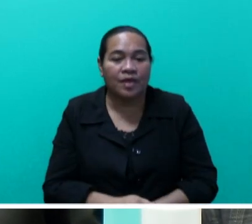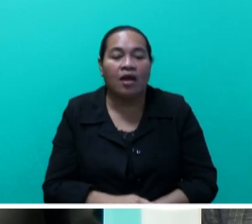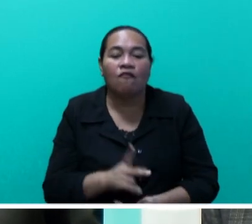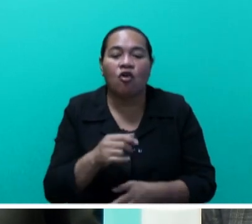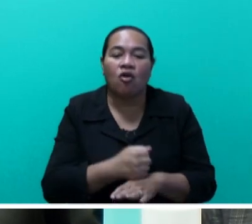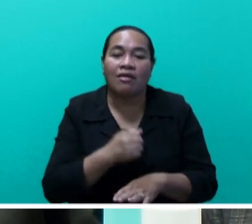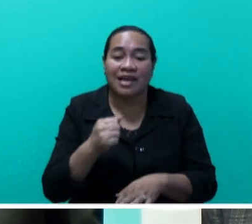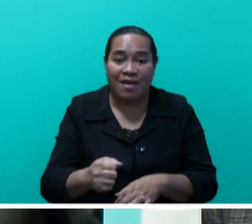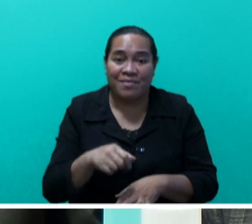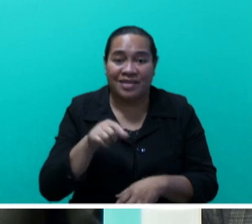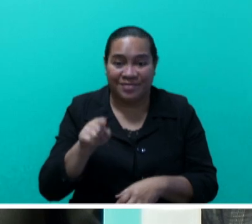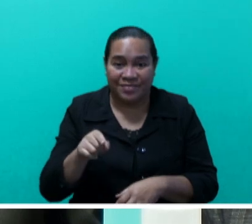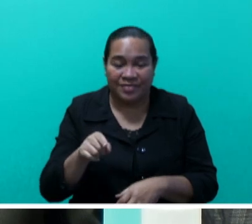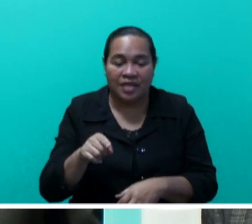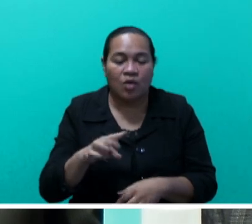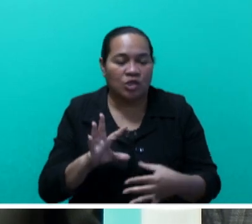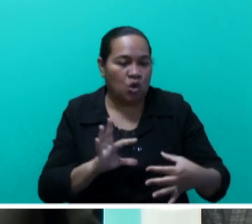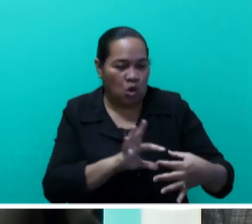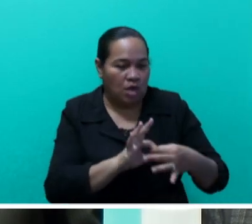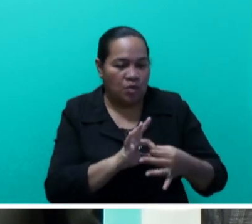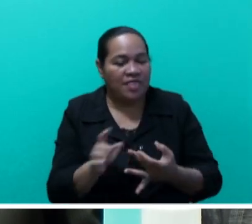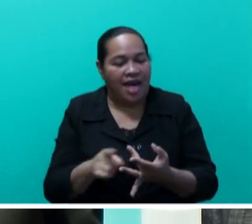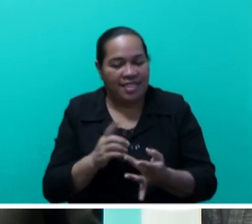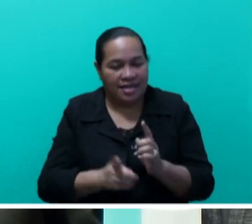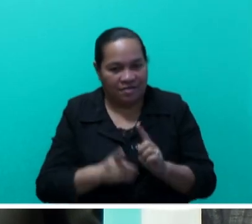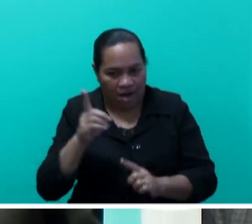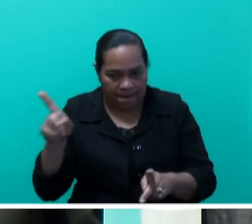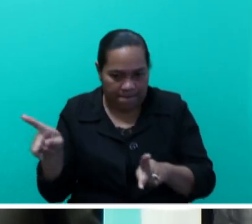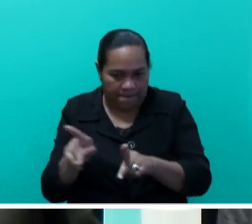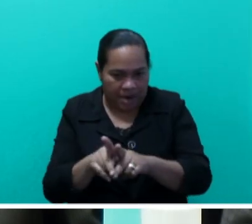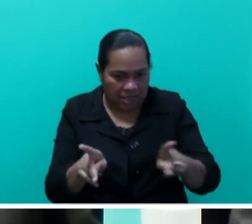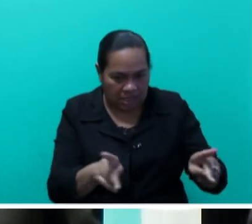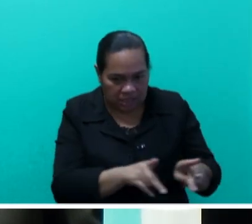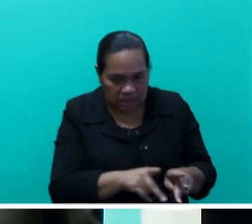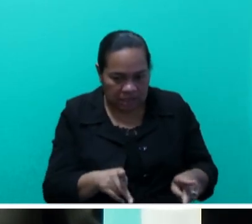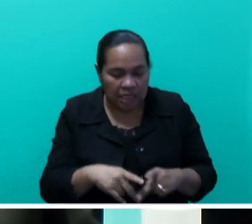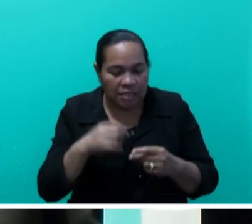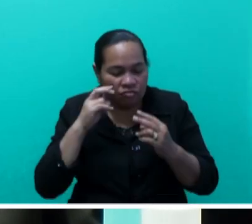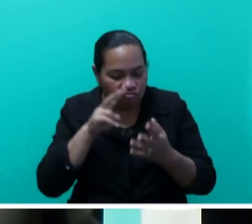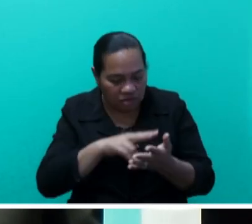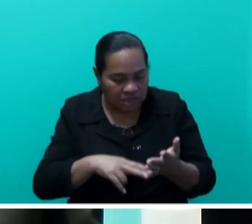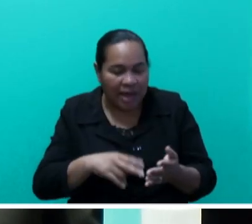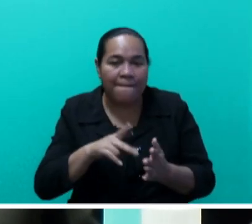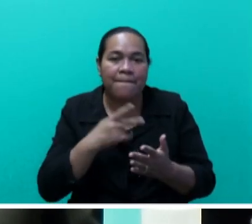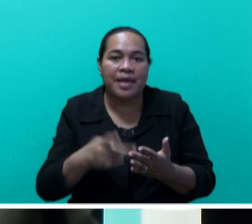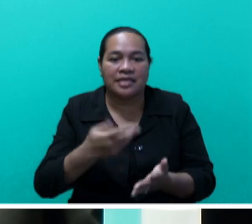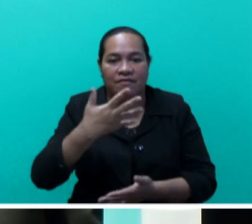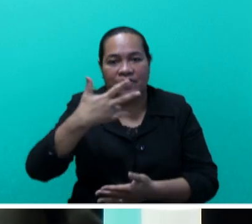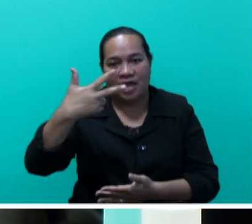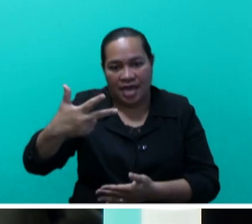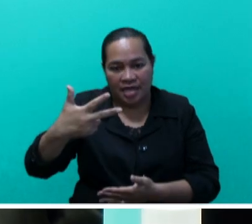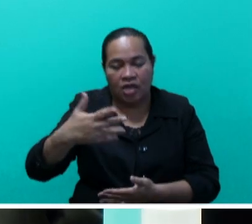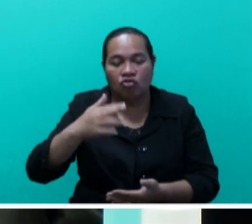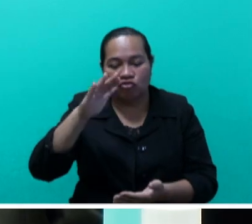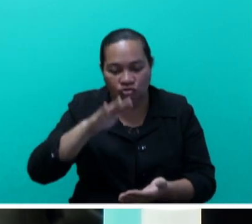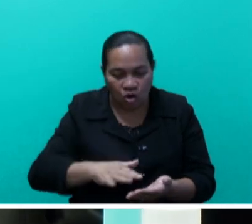government is in coordination with other development partners is actually outlined on page 58 to 66